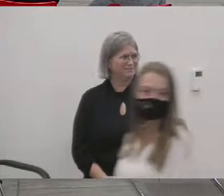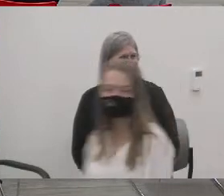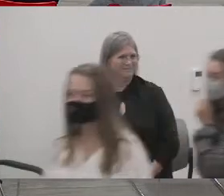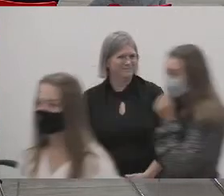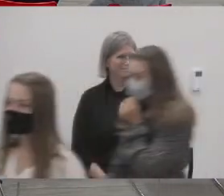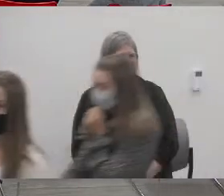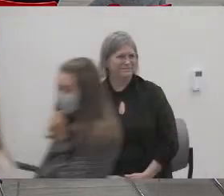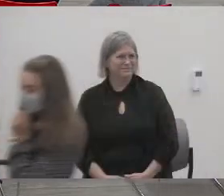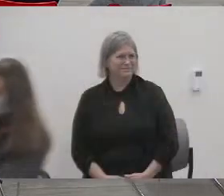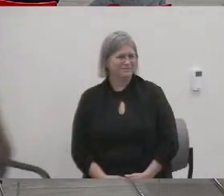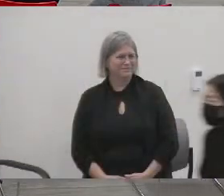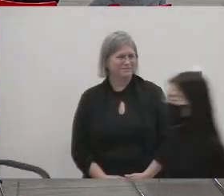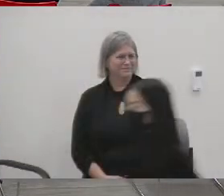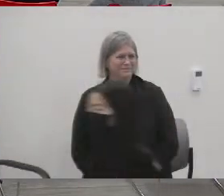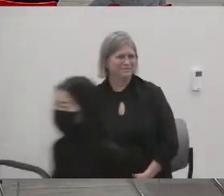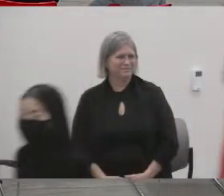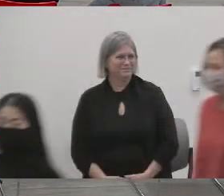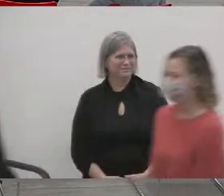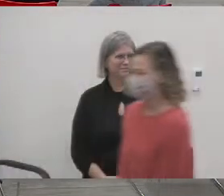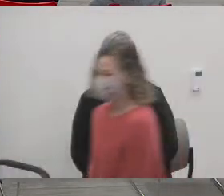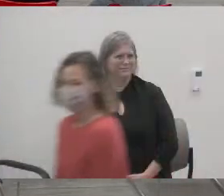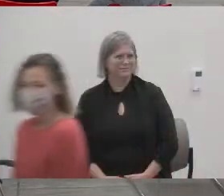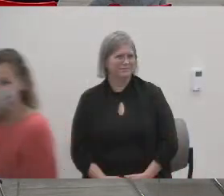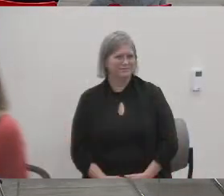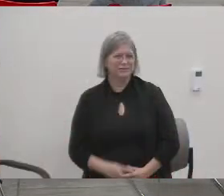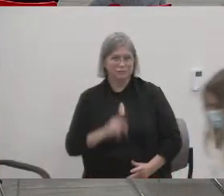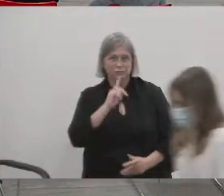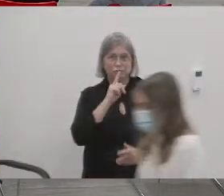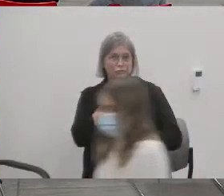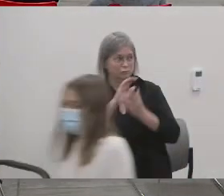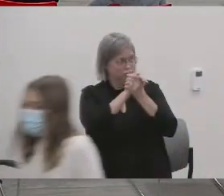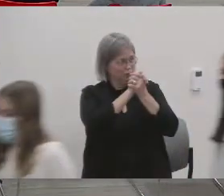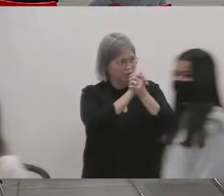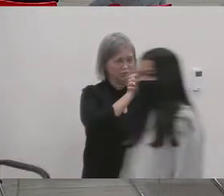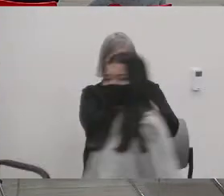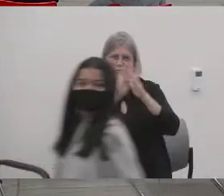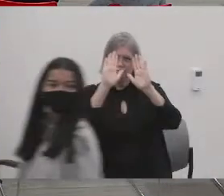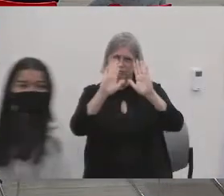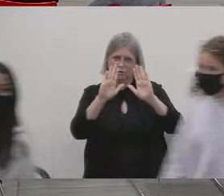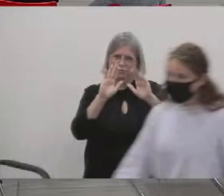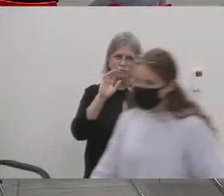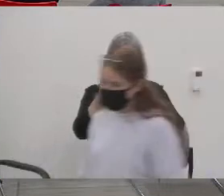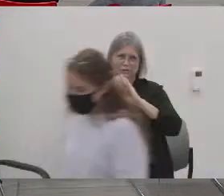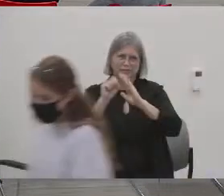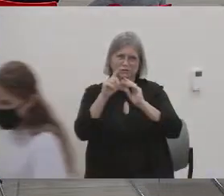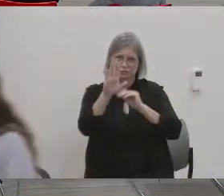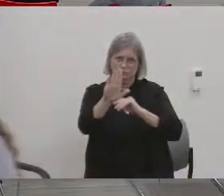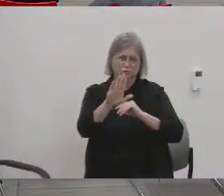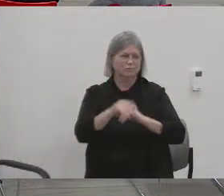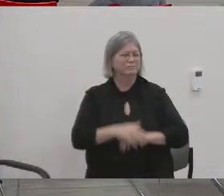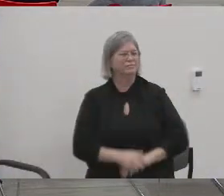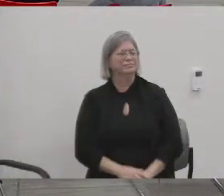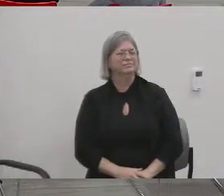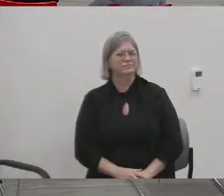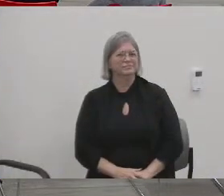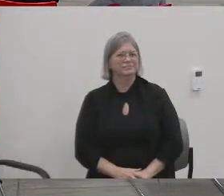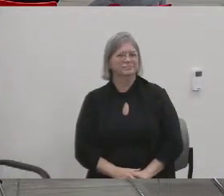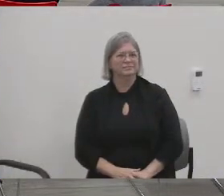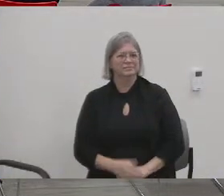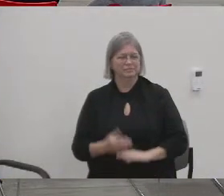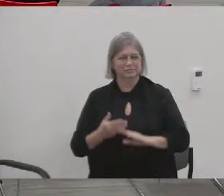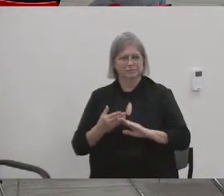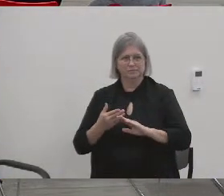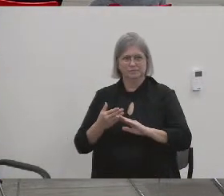That worked out well. Seriously, congratulations, girls, on a fantastic season. Well deserved. Chris, before we go on,